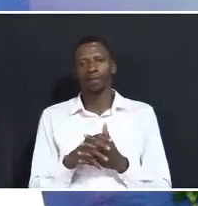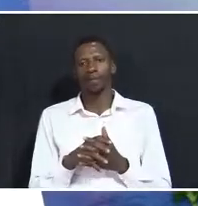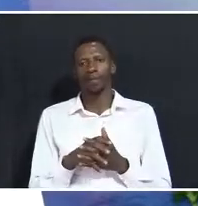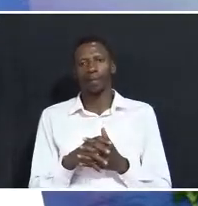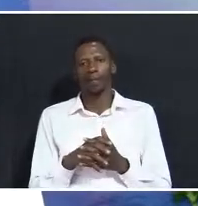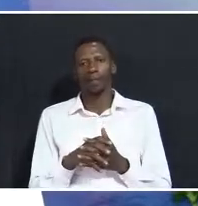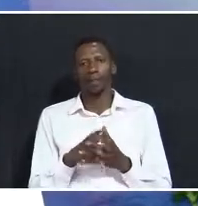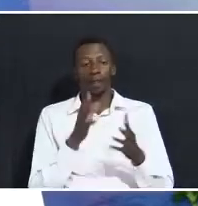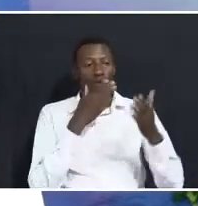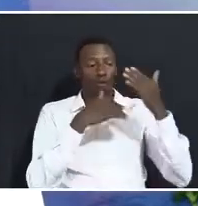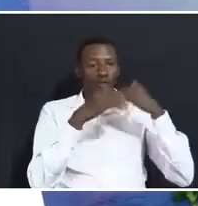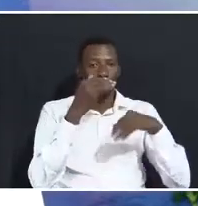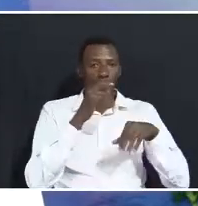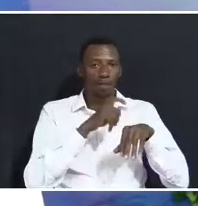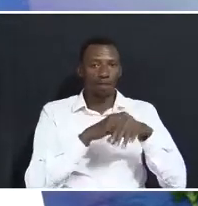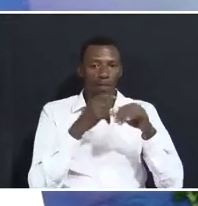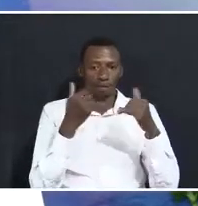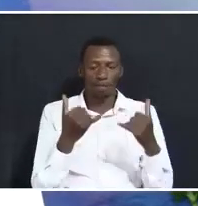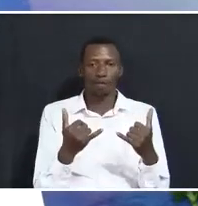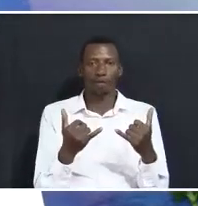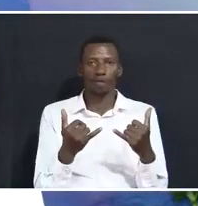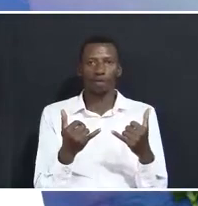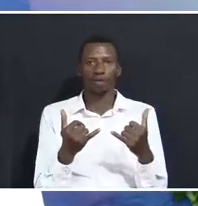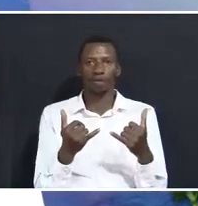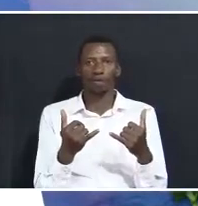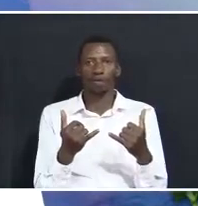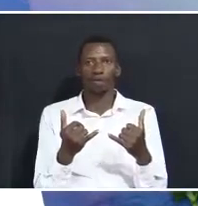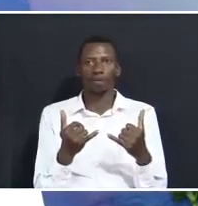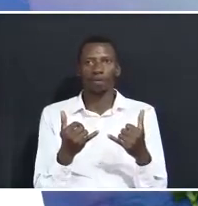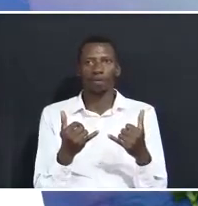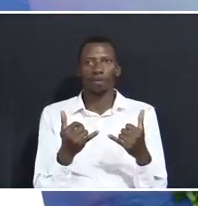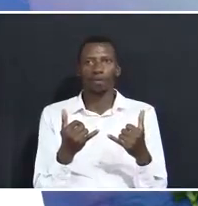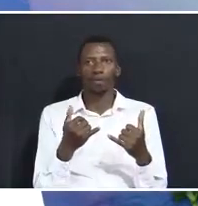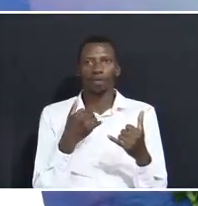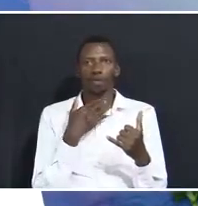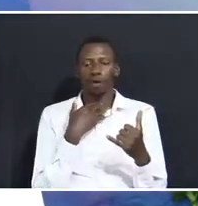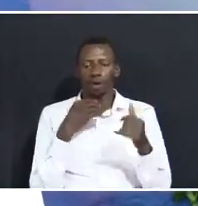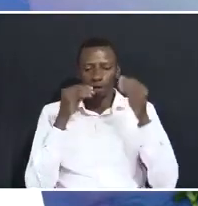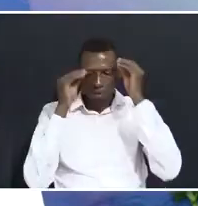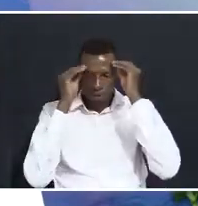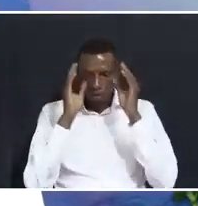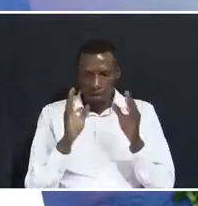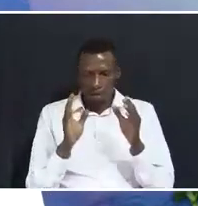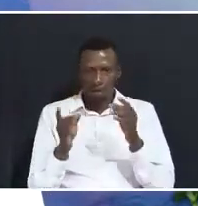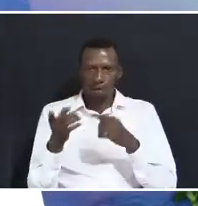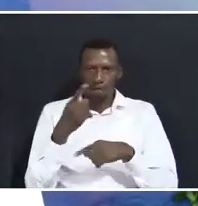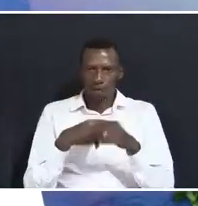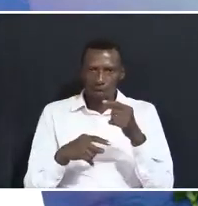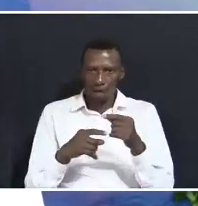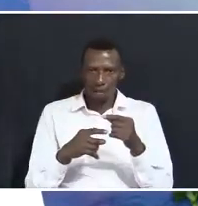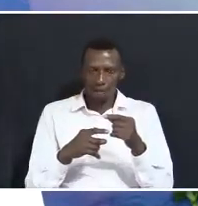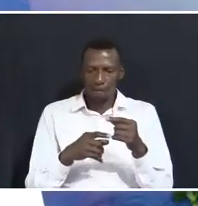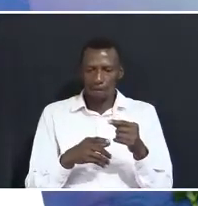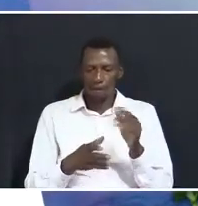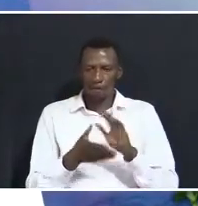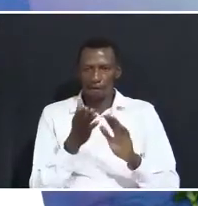The universities these days bring, they want to have students come into the university and come and leave